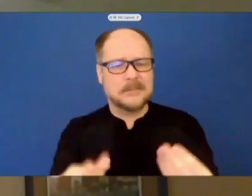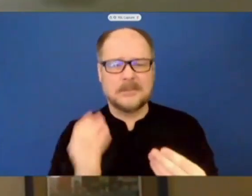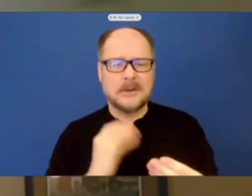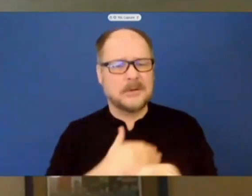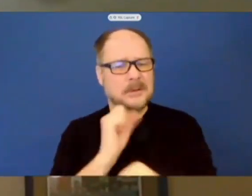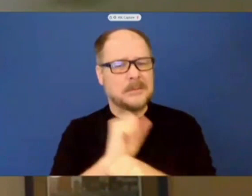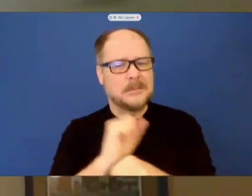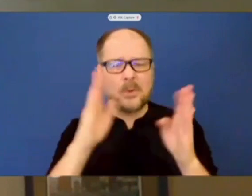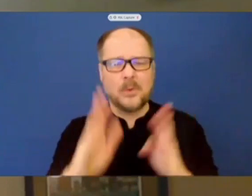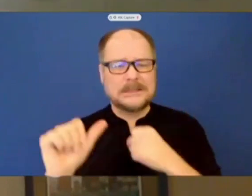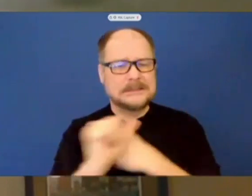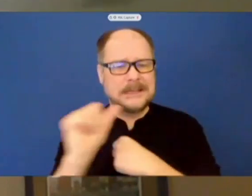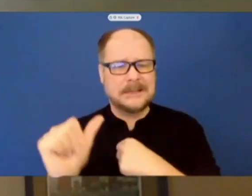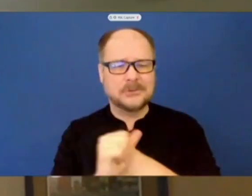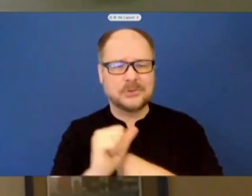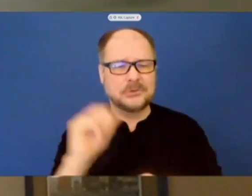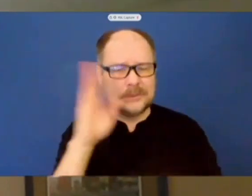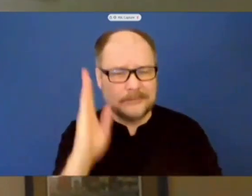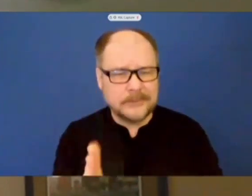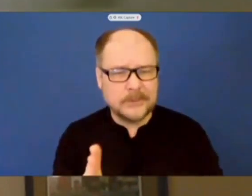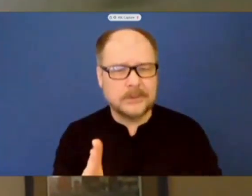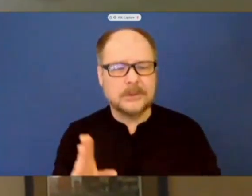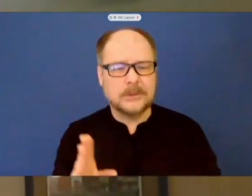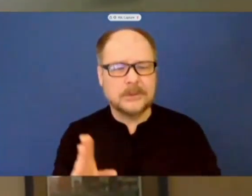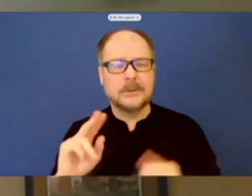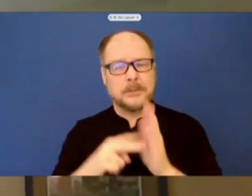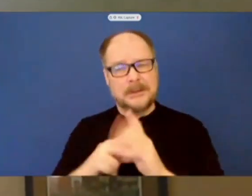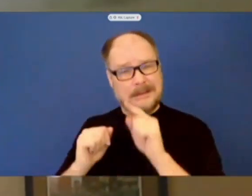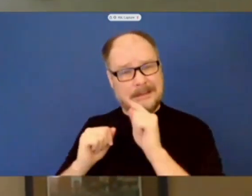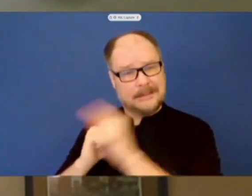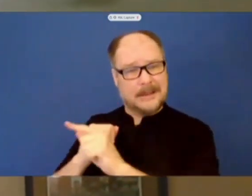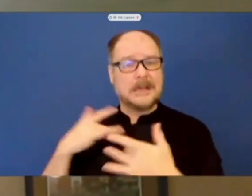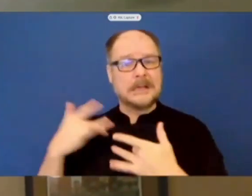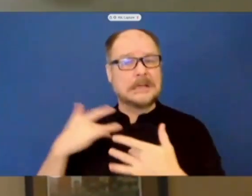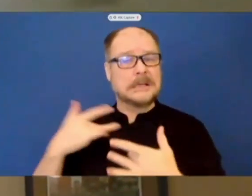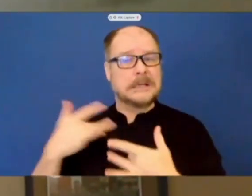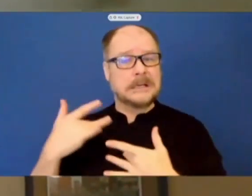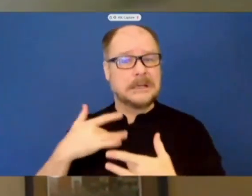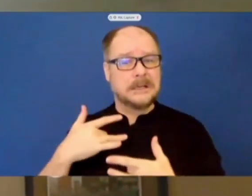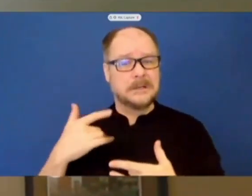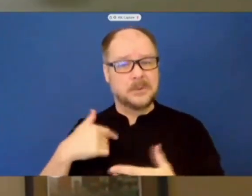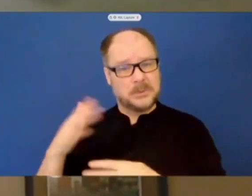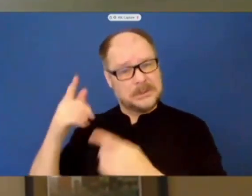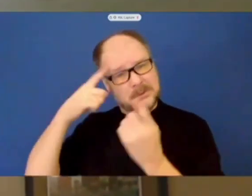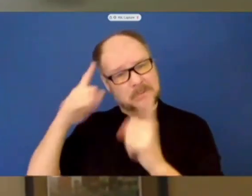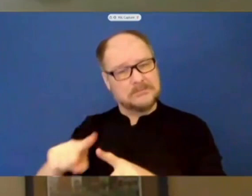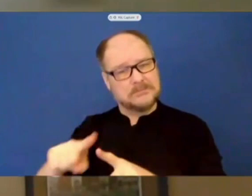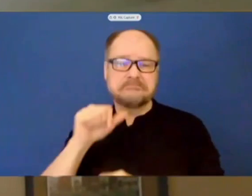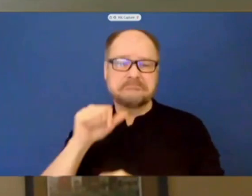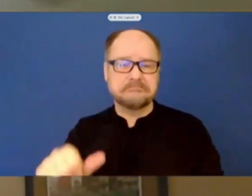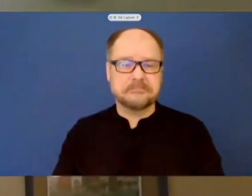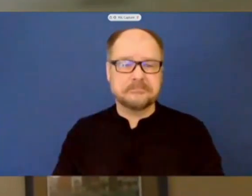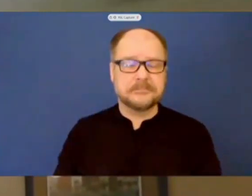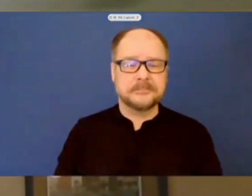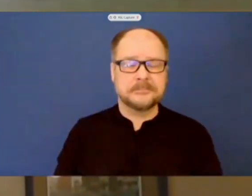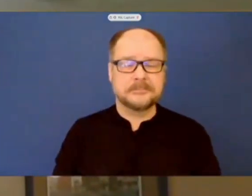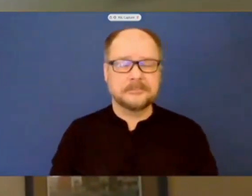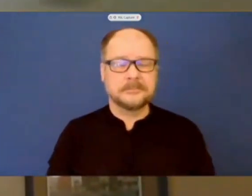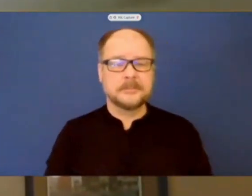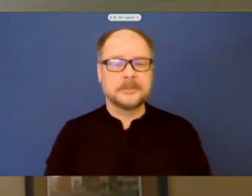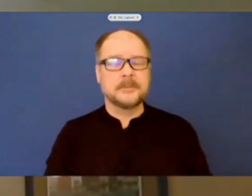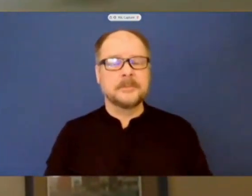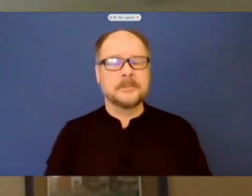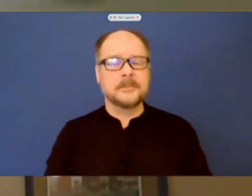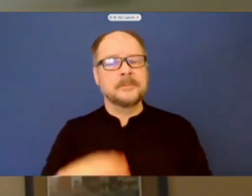ever. So no, we don't share those same concerns. Hey, Dina, as far as the property owners go,